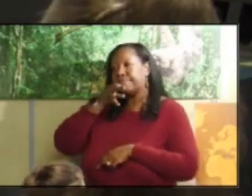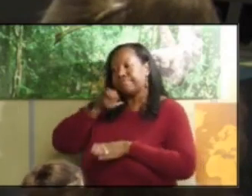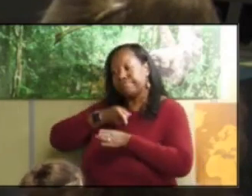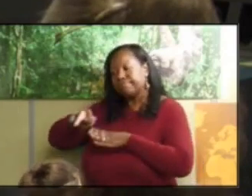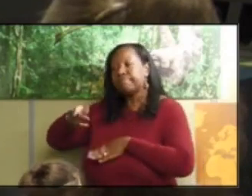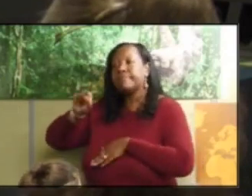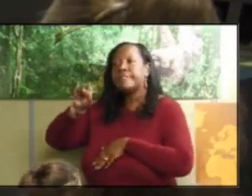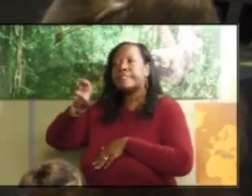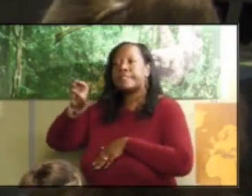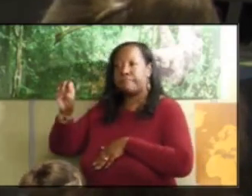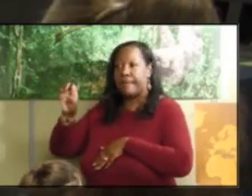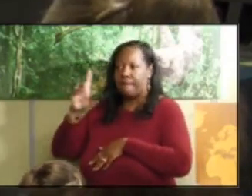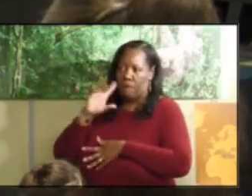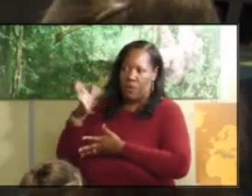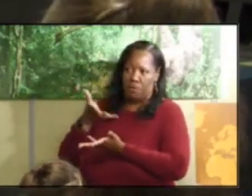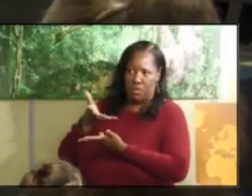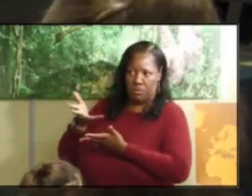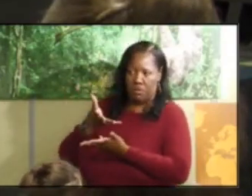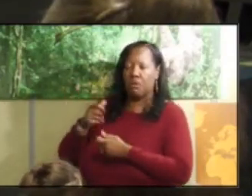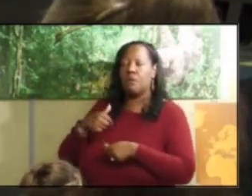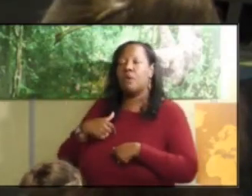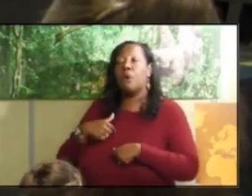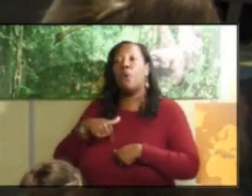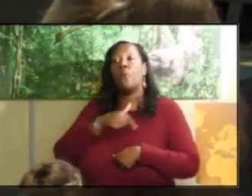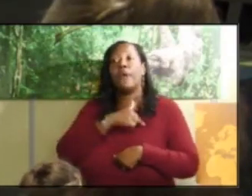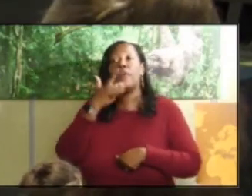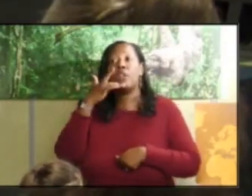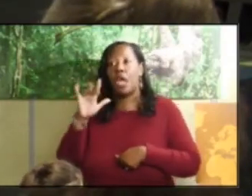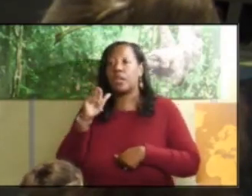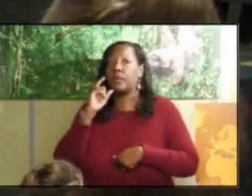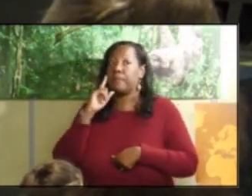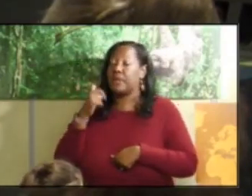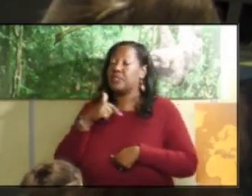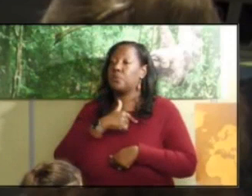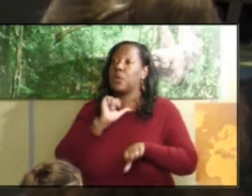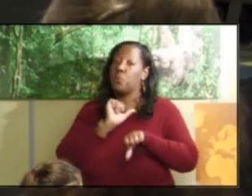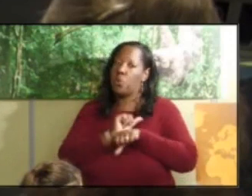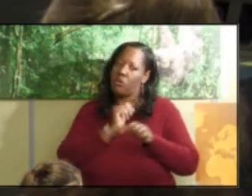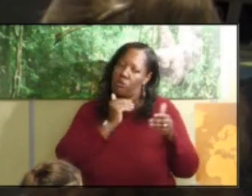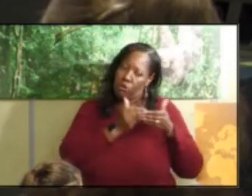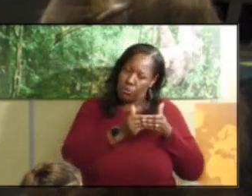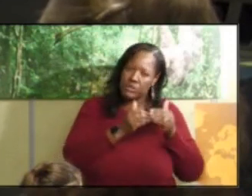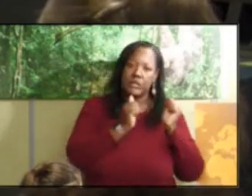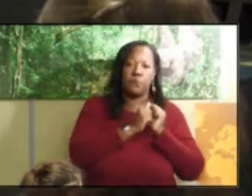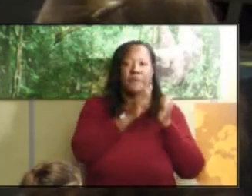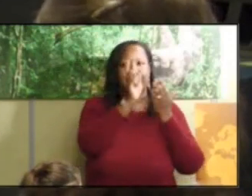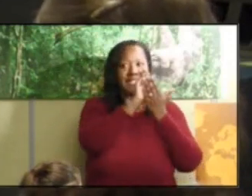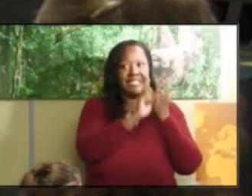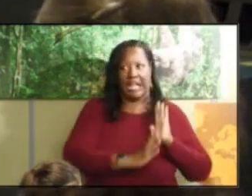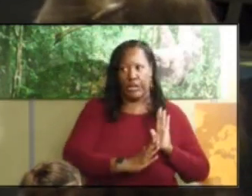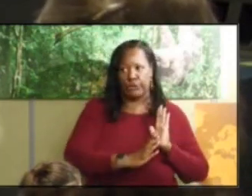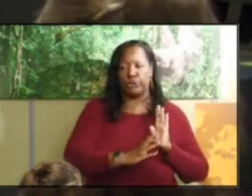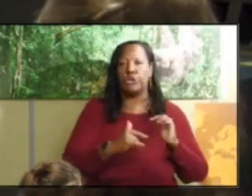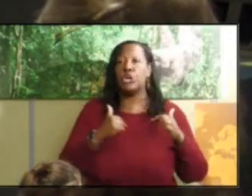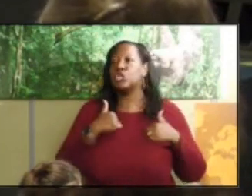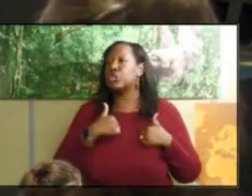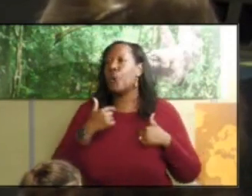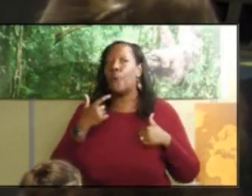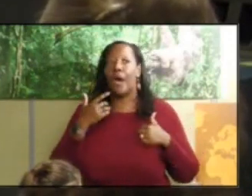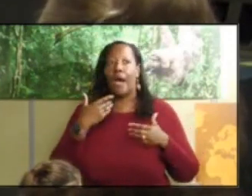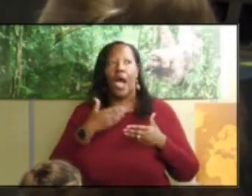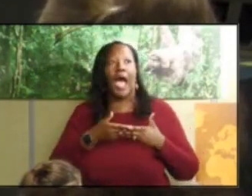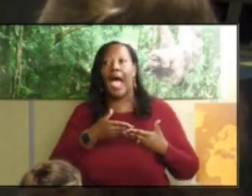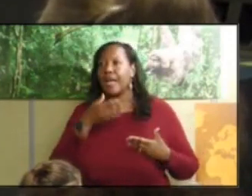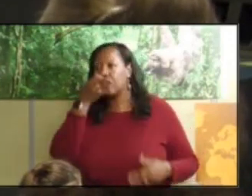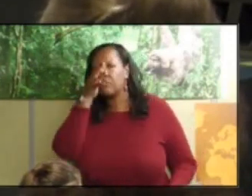on that. We also are very lucky here that we work with the designers very closely. So I might just walk over and